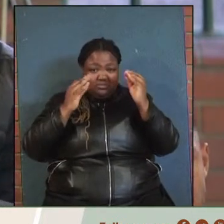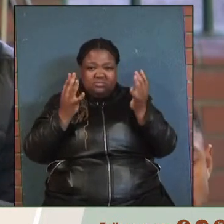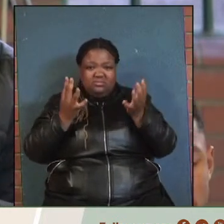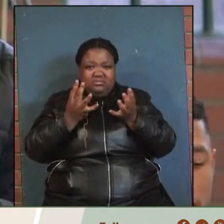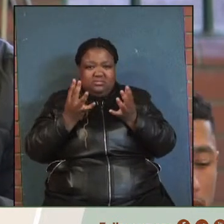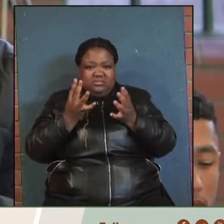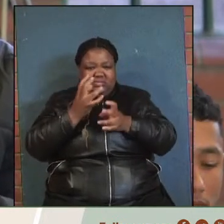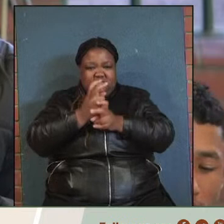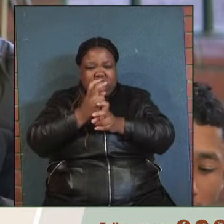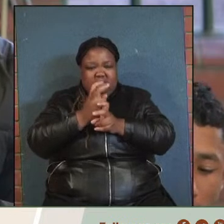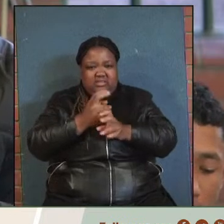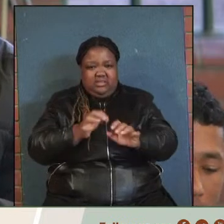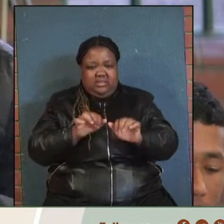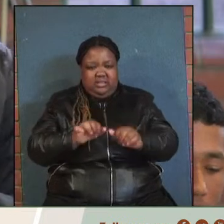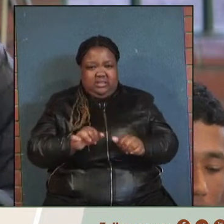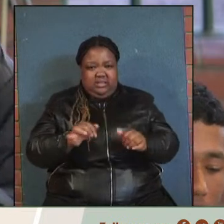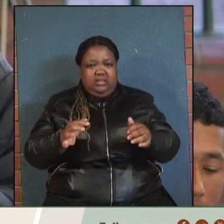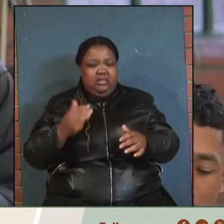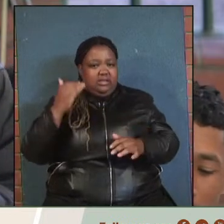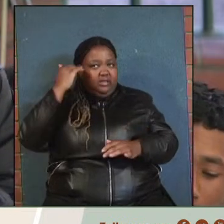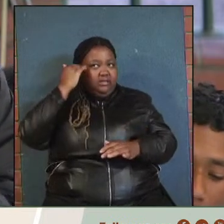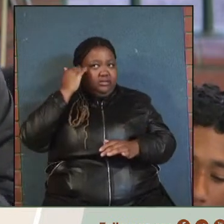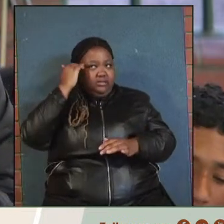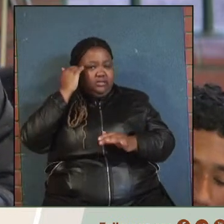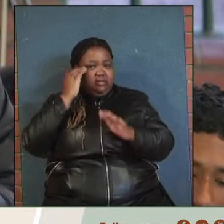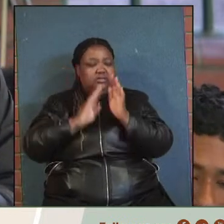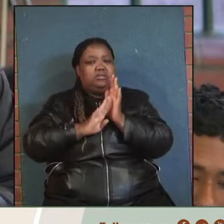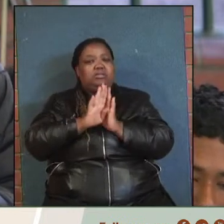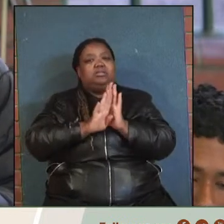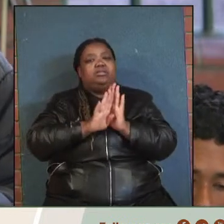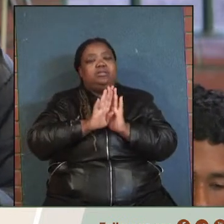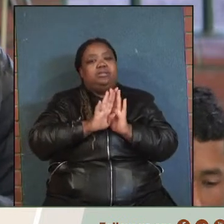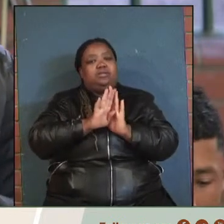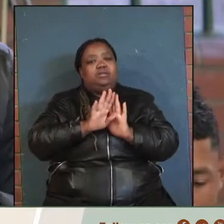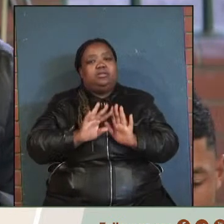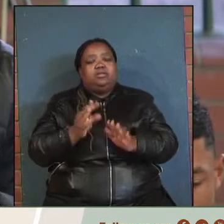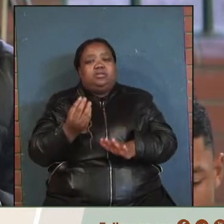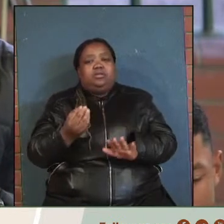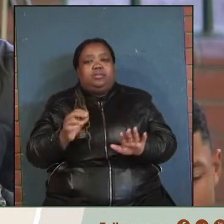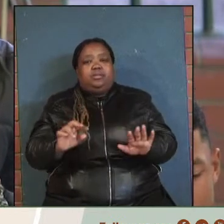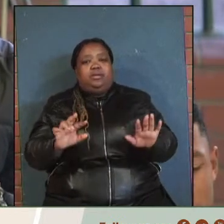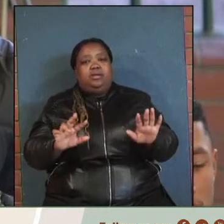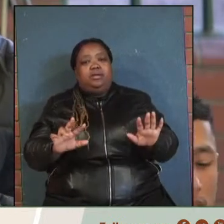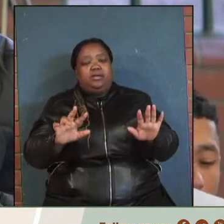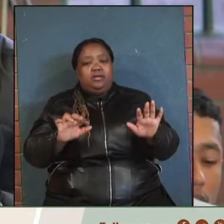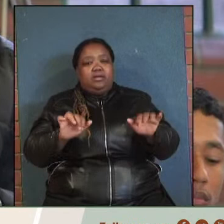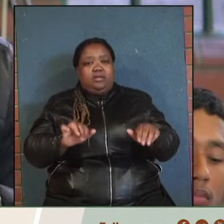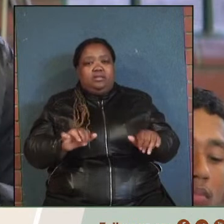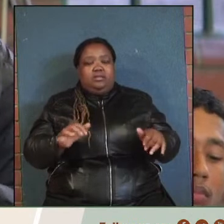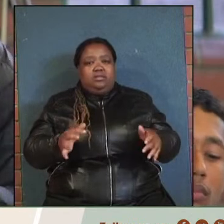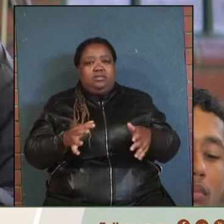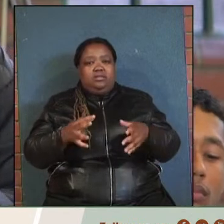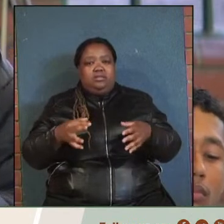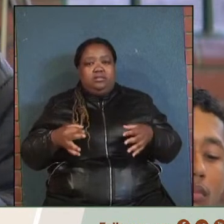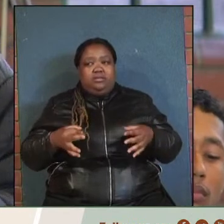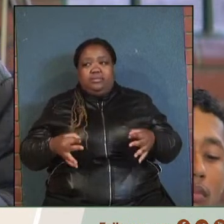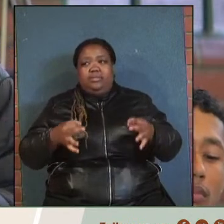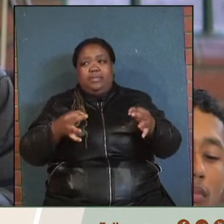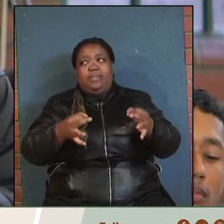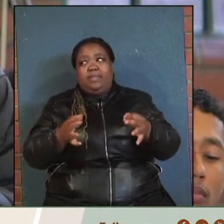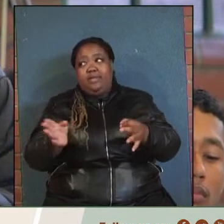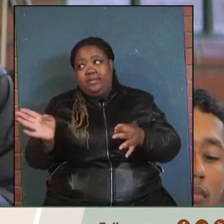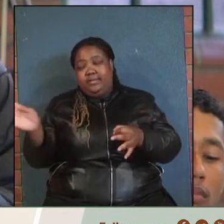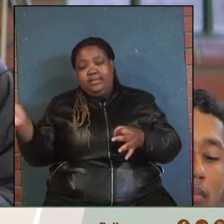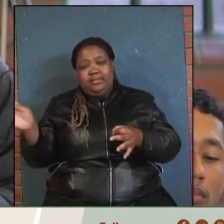cognitive development. Number eight, developmental delay, eating disorders, and